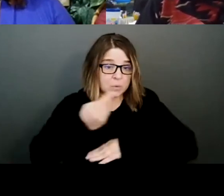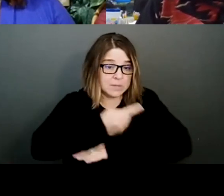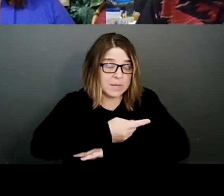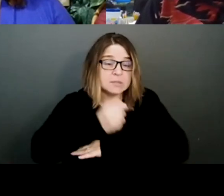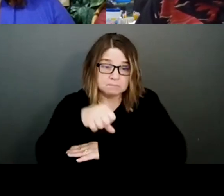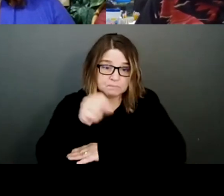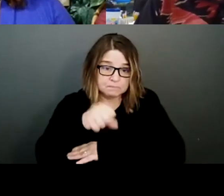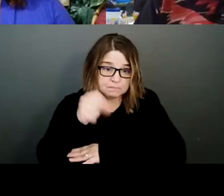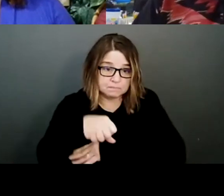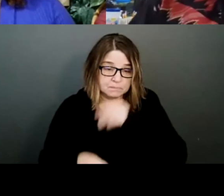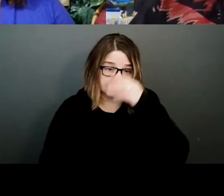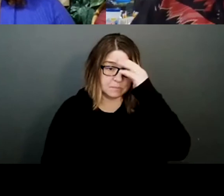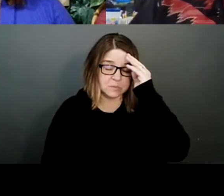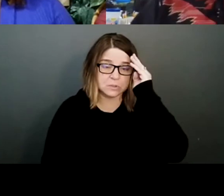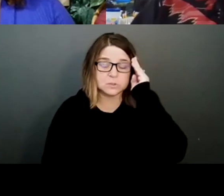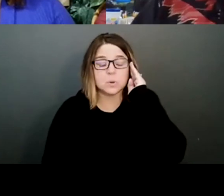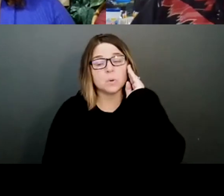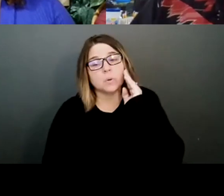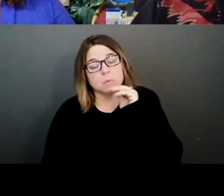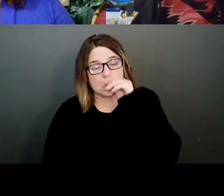is. So